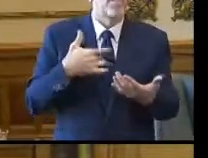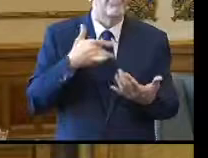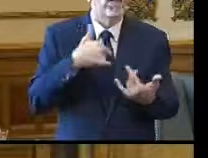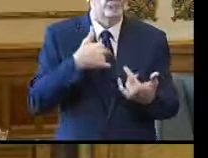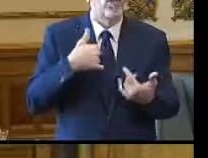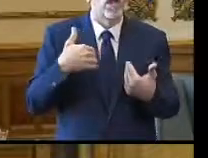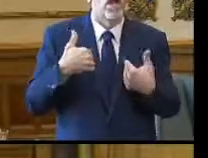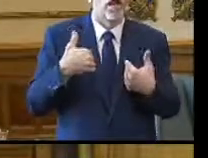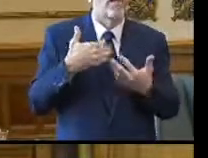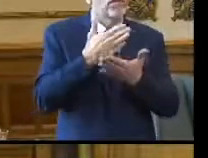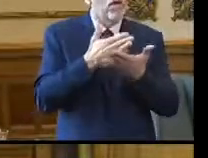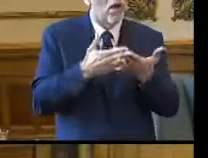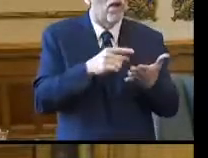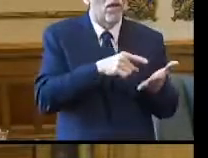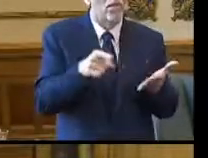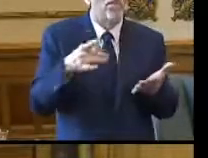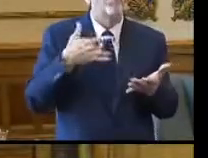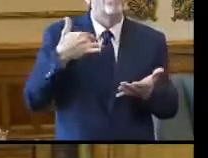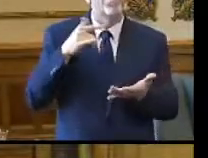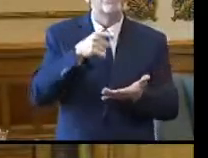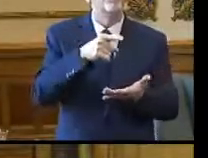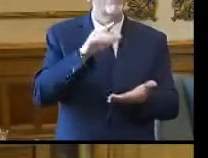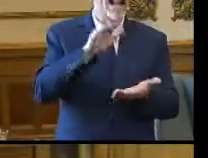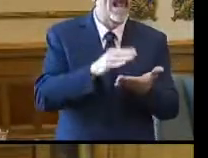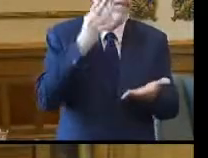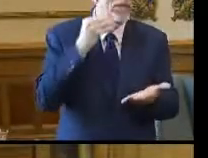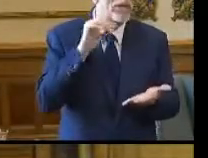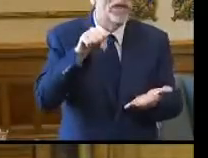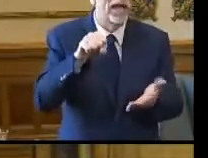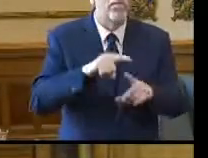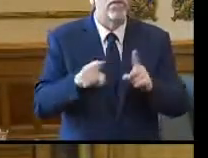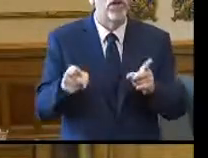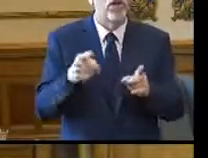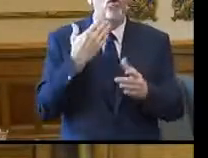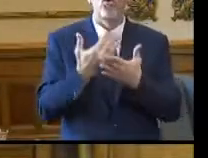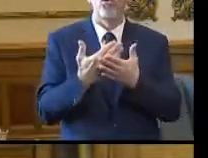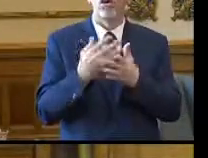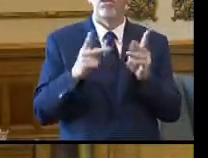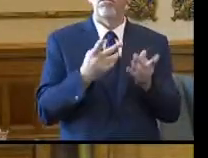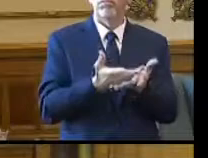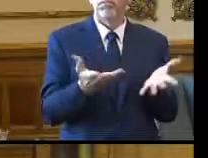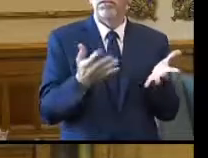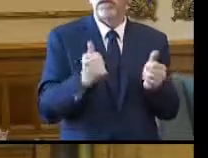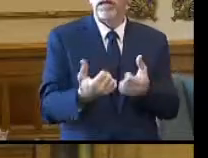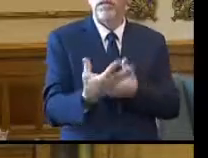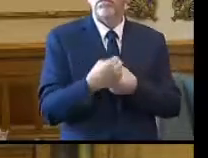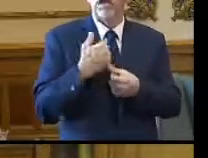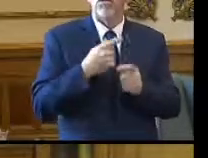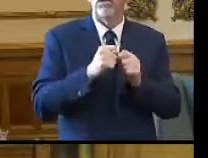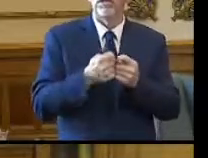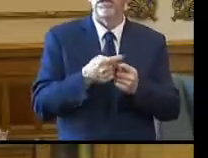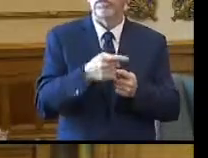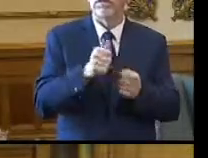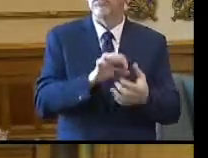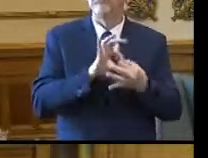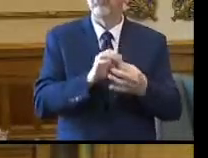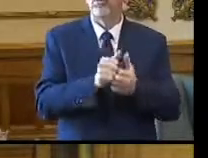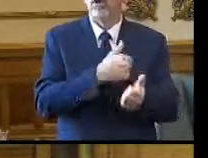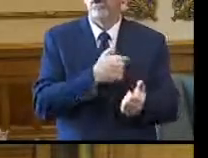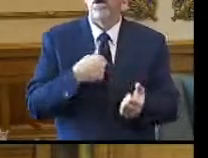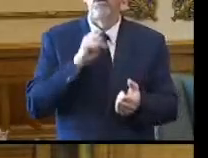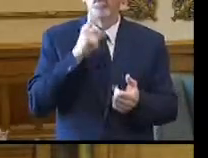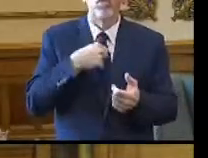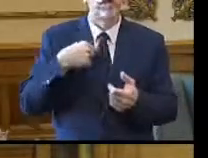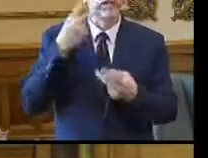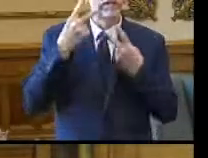have some less experienced, but definitely good hands that can be made a part of a team and work as a part of a team, and that's what we're already